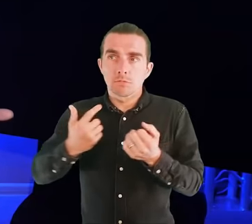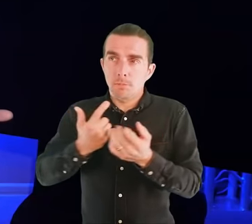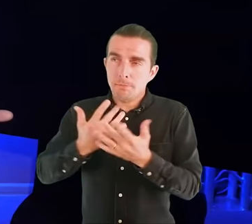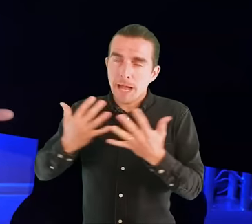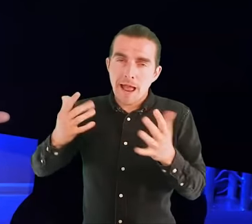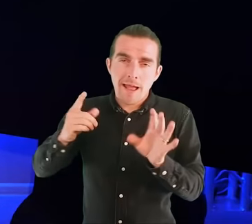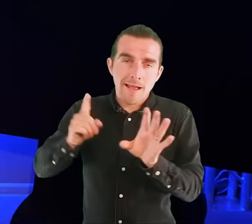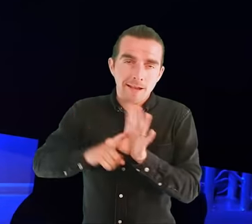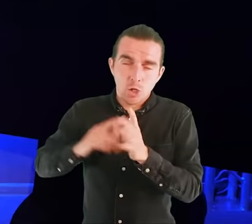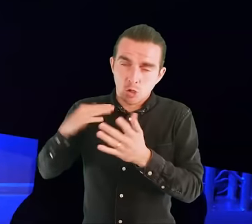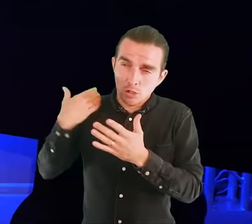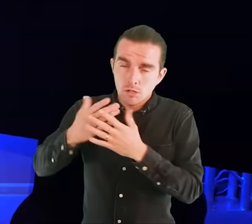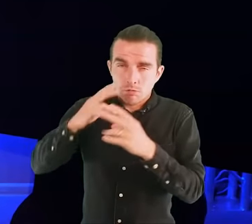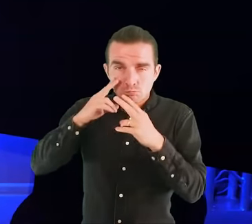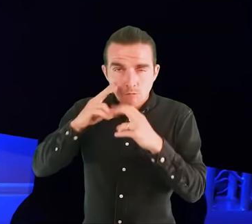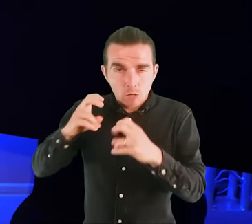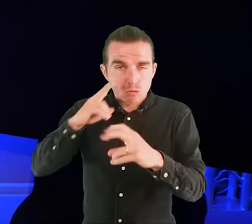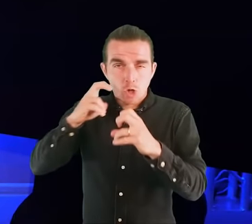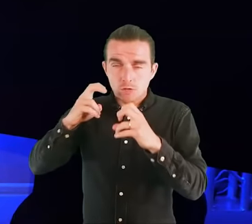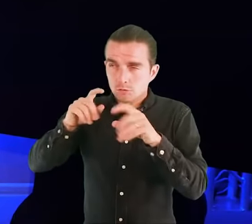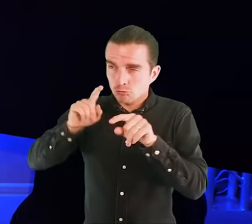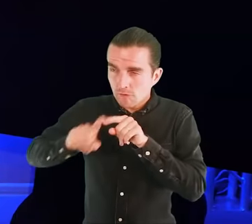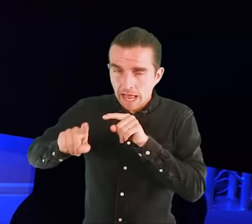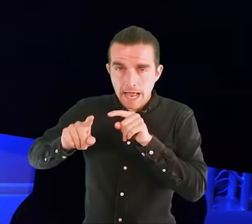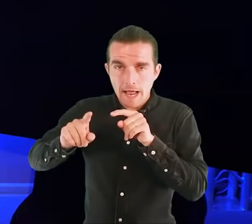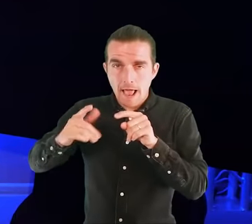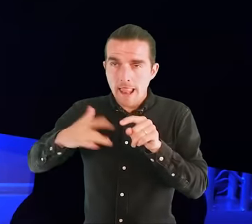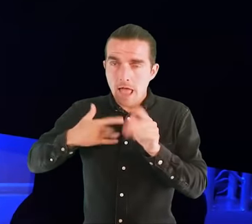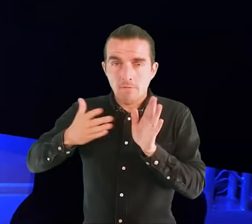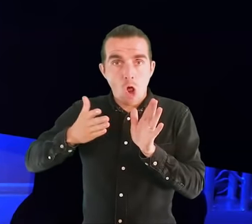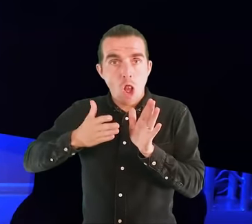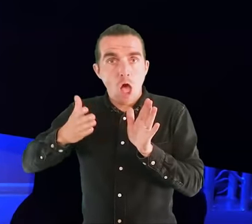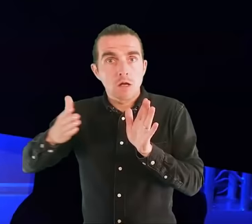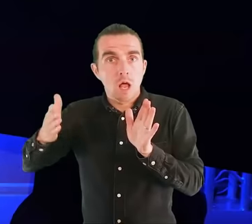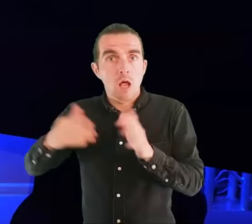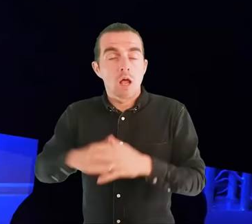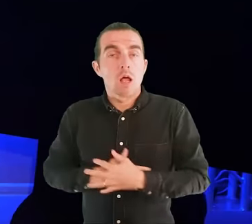longer. The real question is, should we?